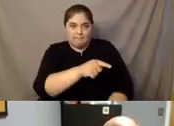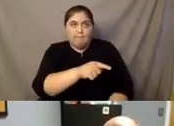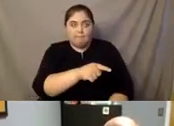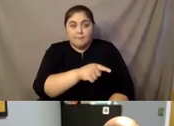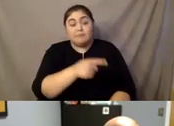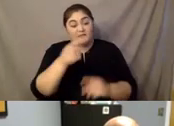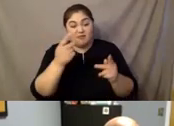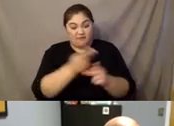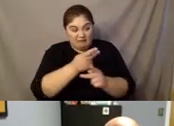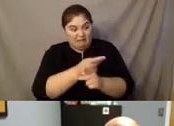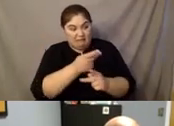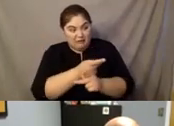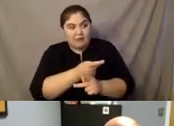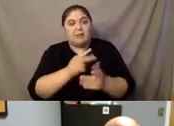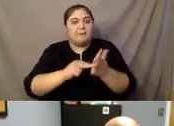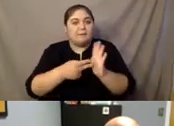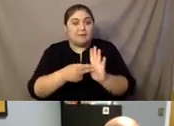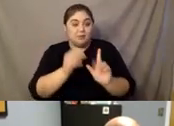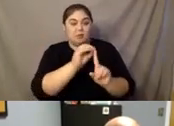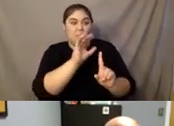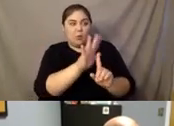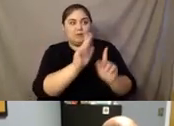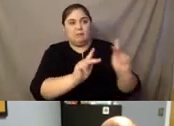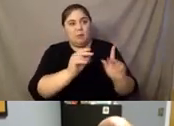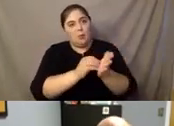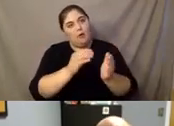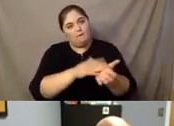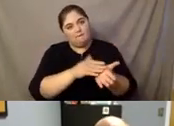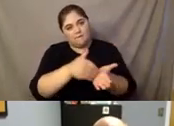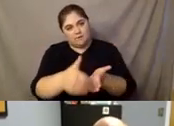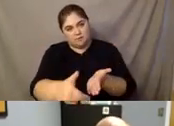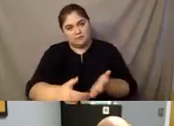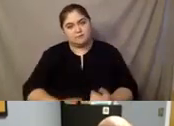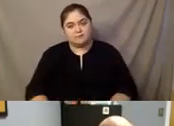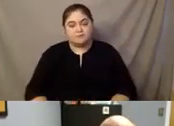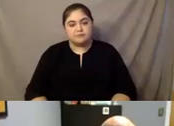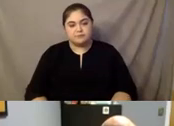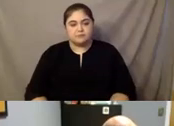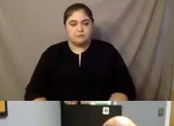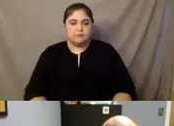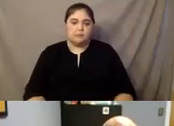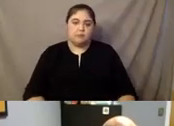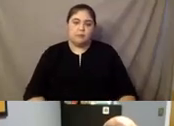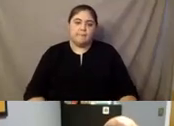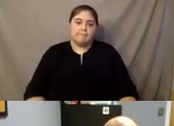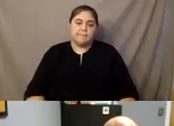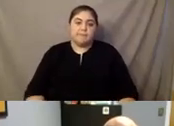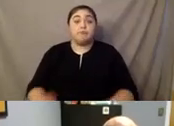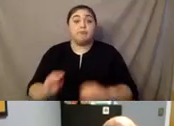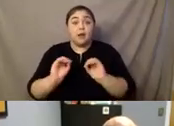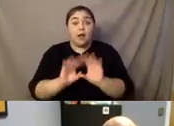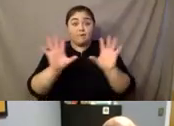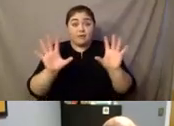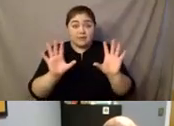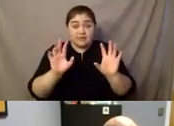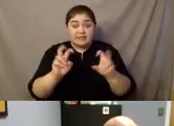course means that you're exposing people more often. And then, the obvious issue is that securing all